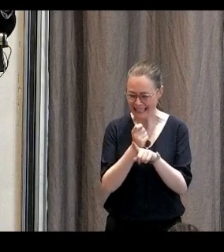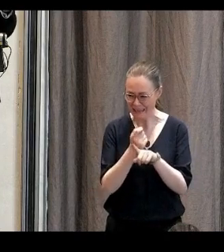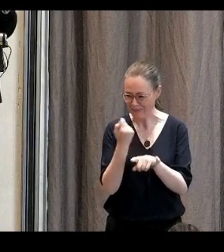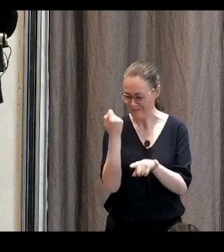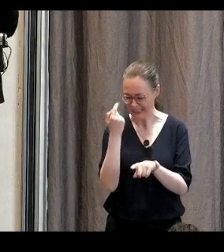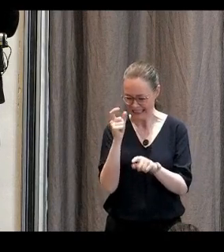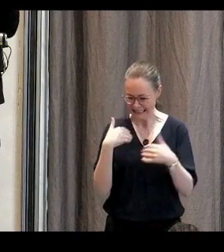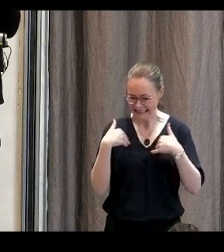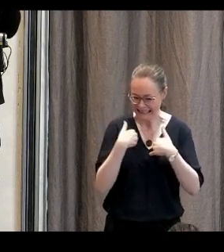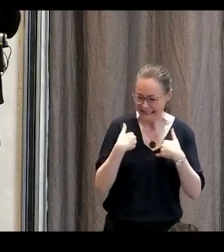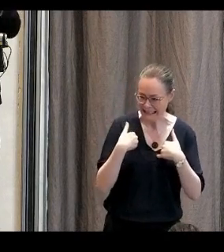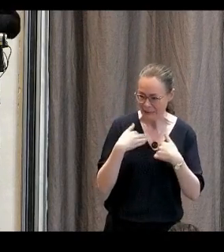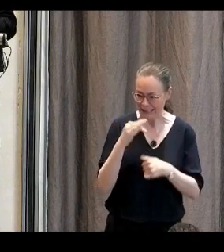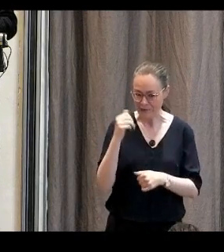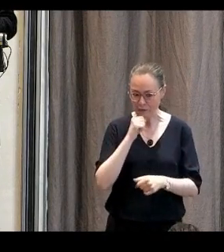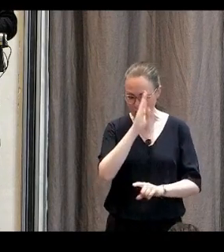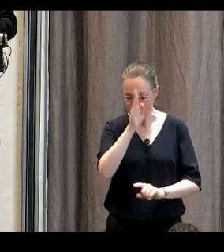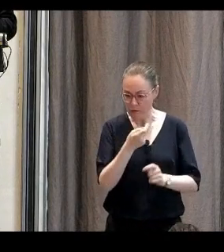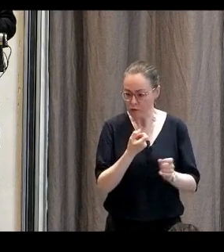that, we might be